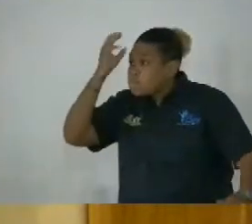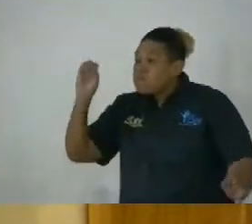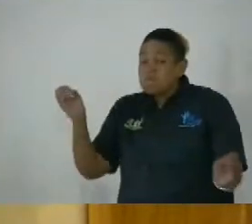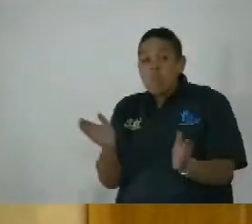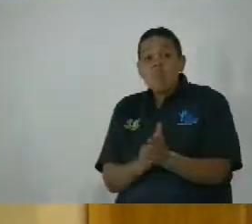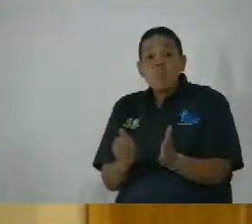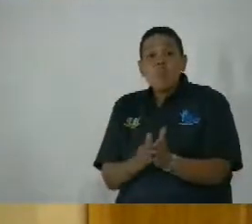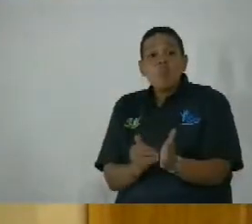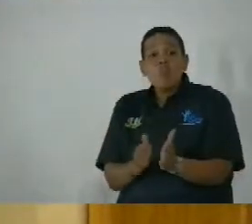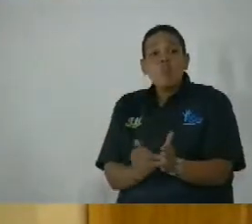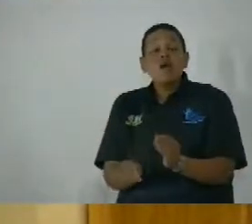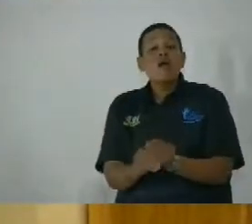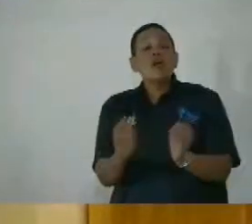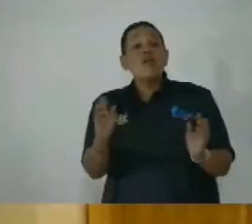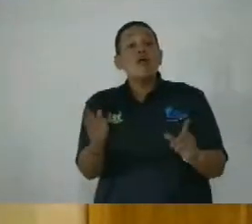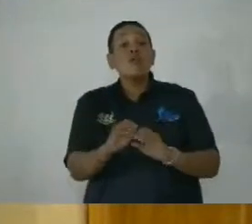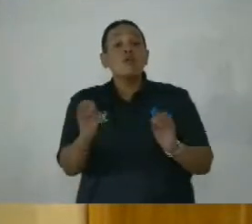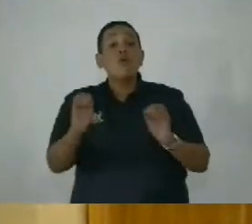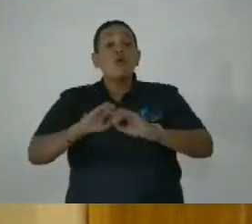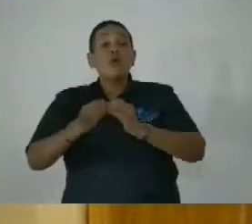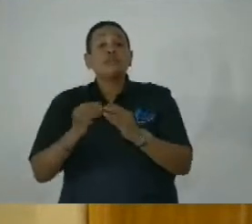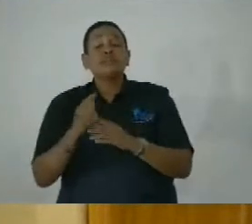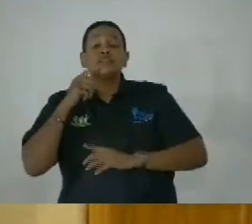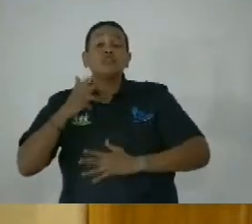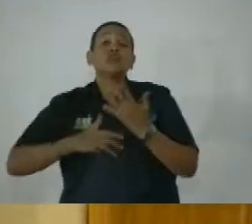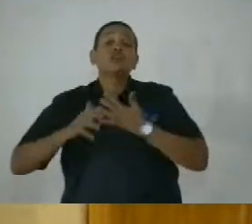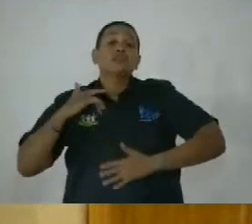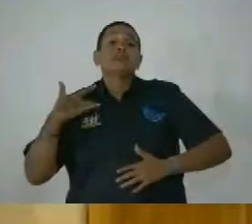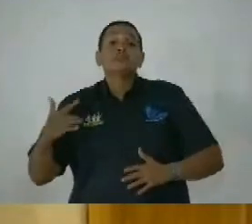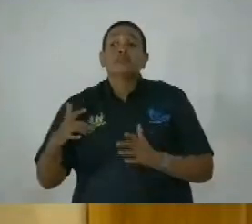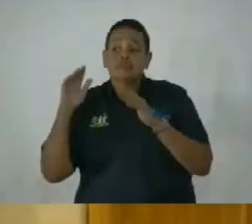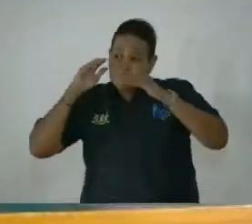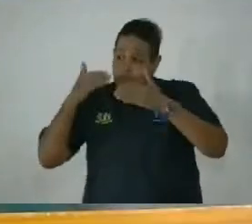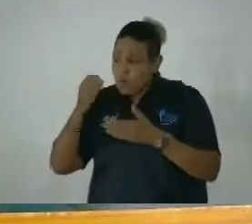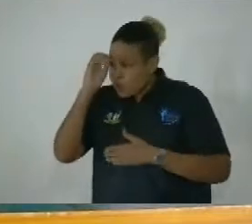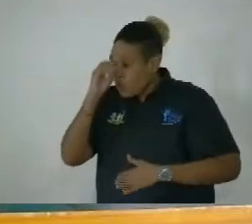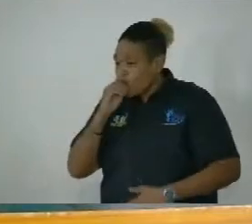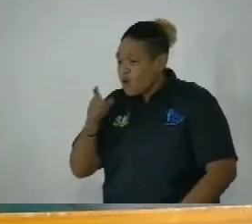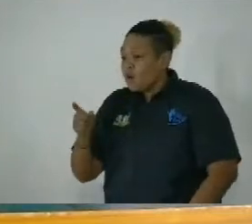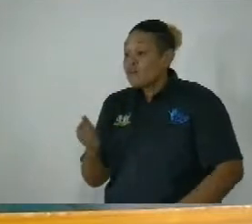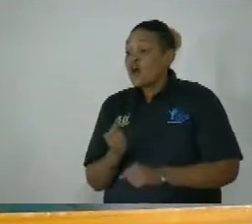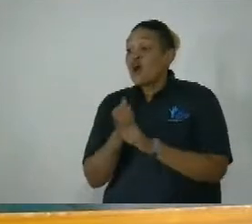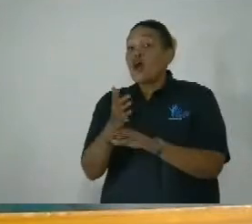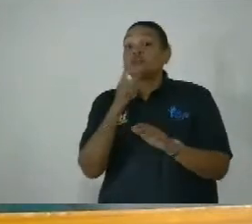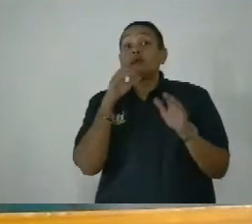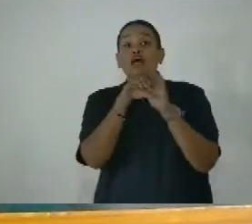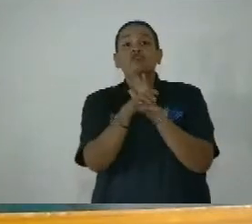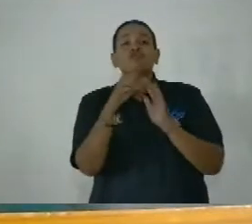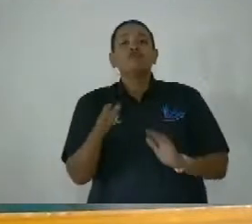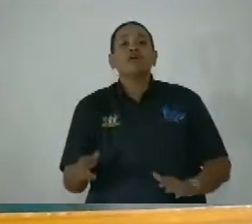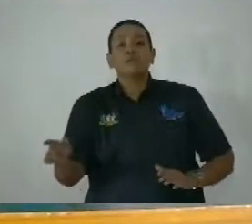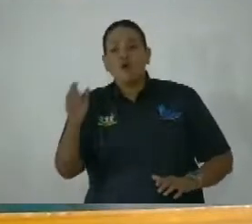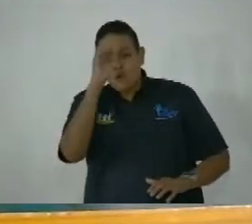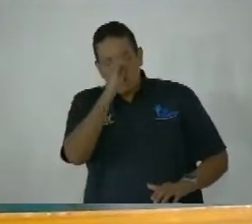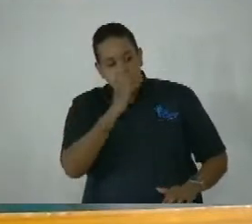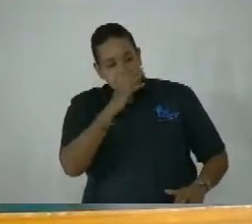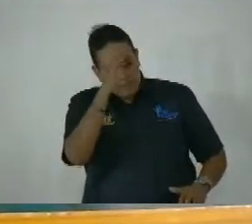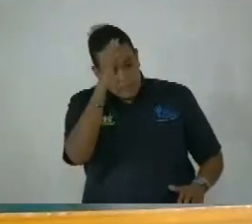organization in the society that tend to deal with the orphans created by criminals. It's a